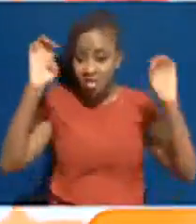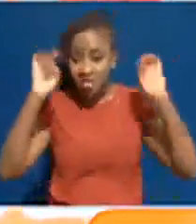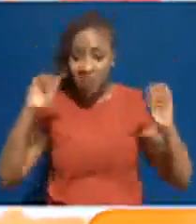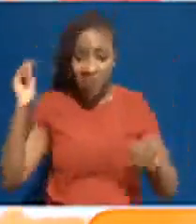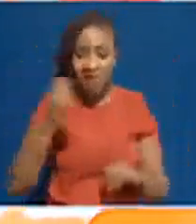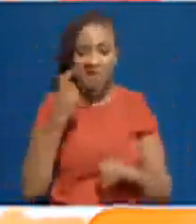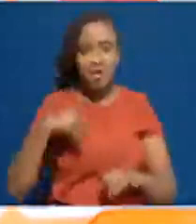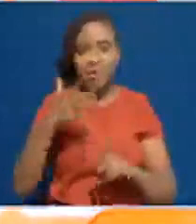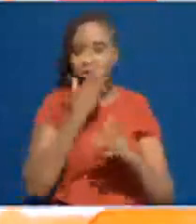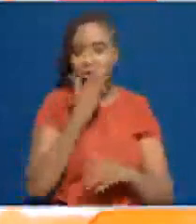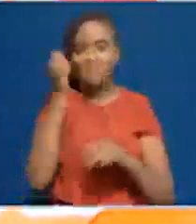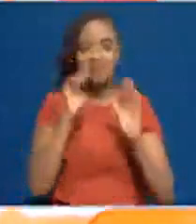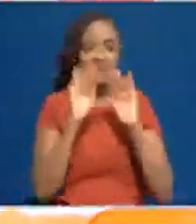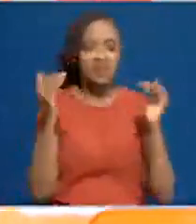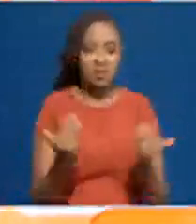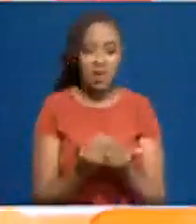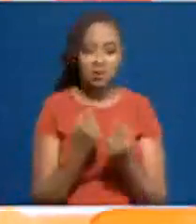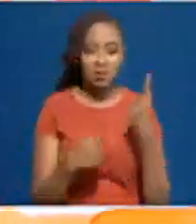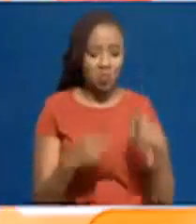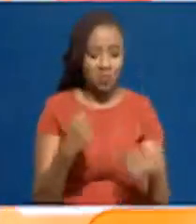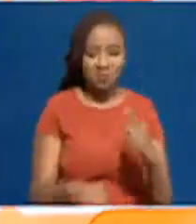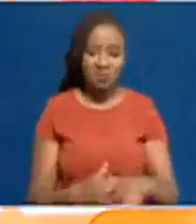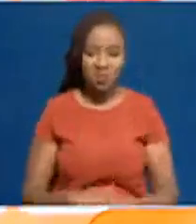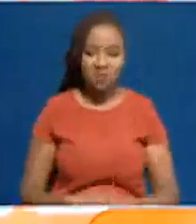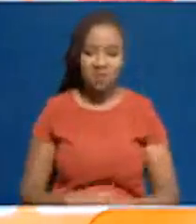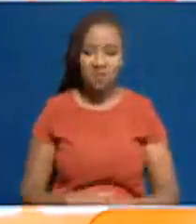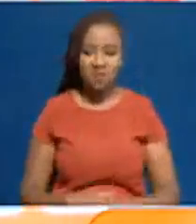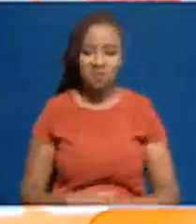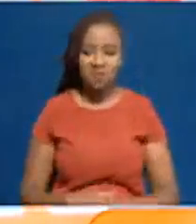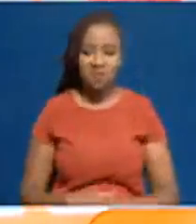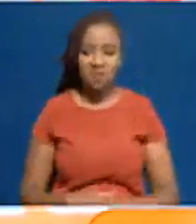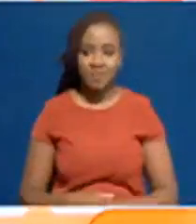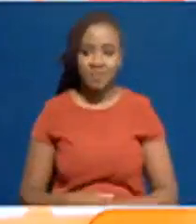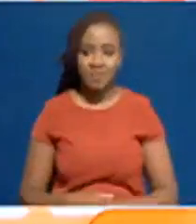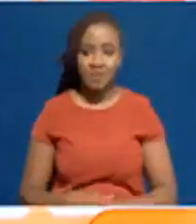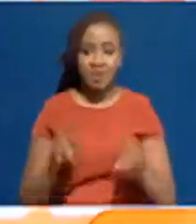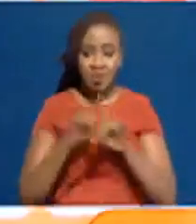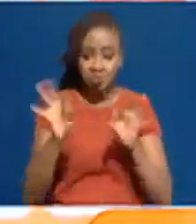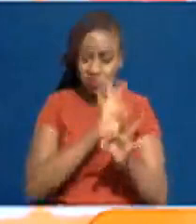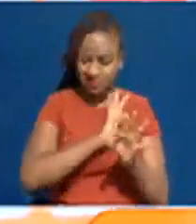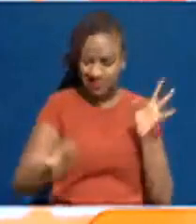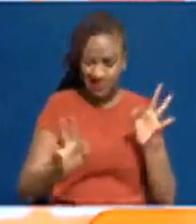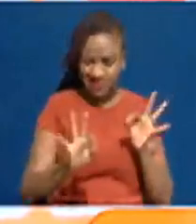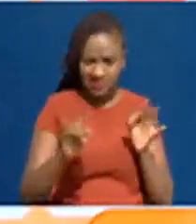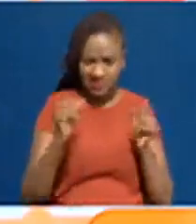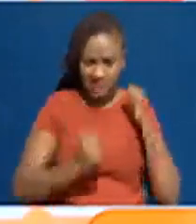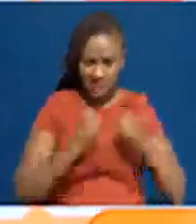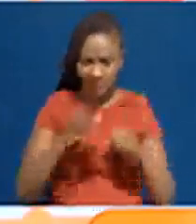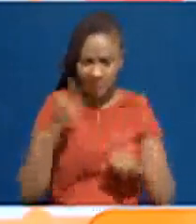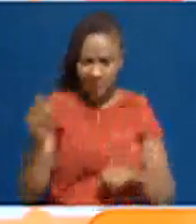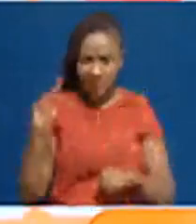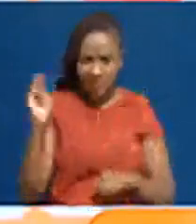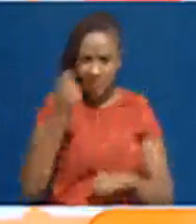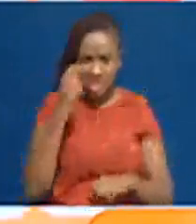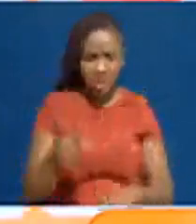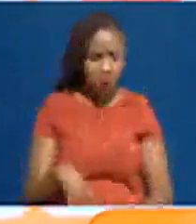from middle distance to the long distance. Not only that, the sprinter, don't forget. Sprinter from Kenya, javelin